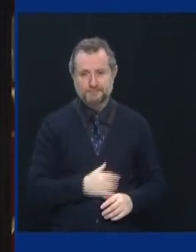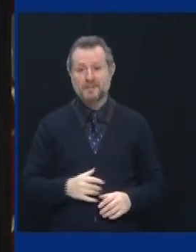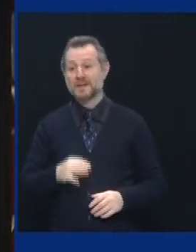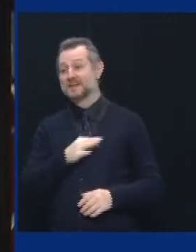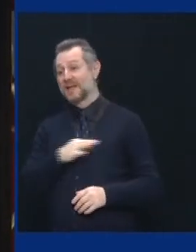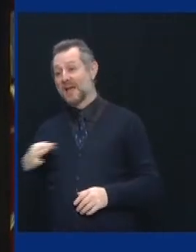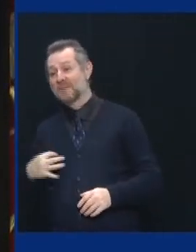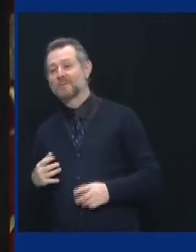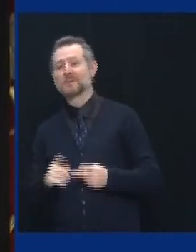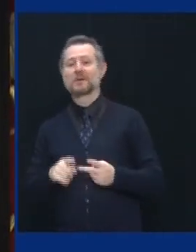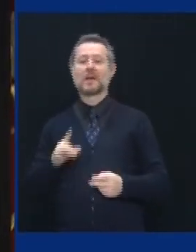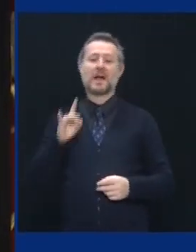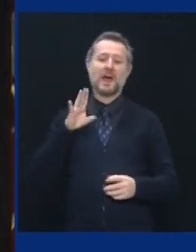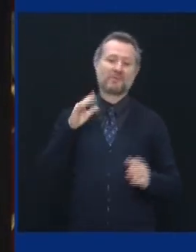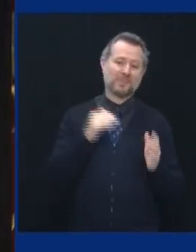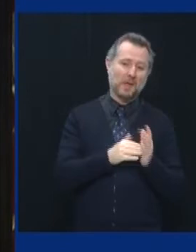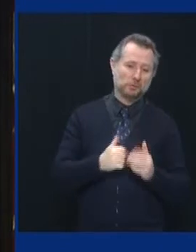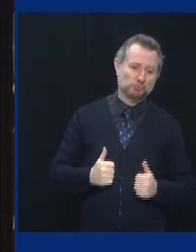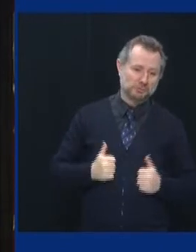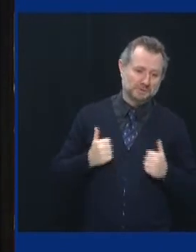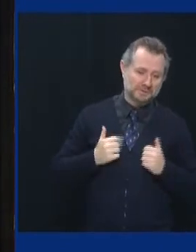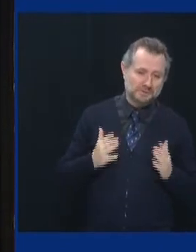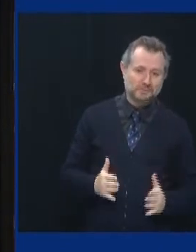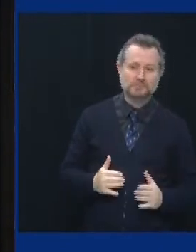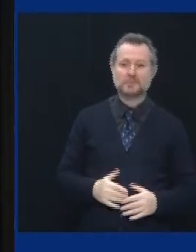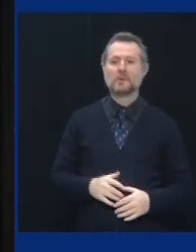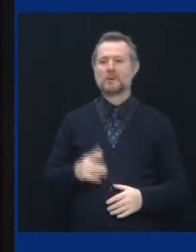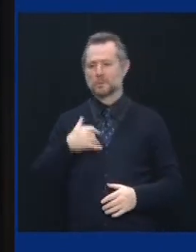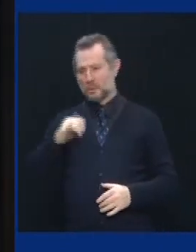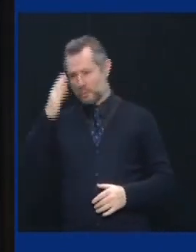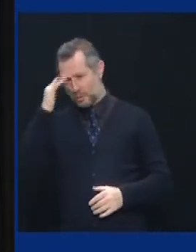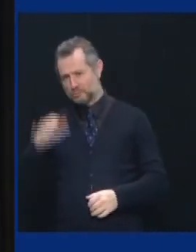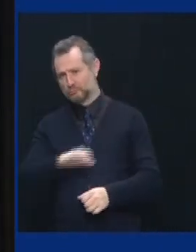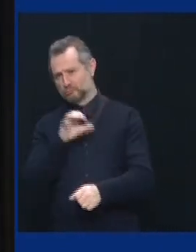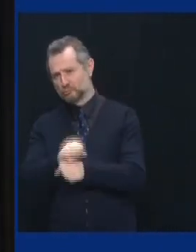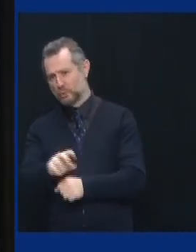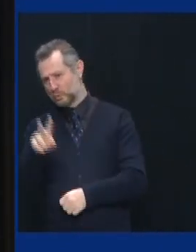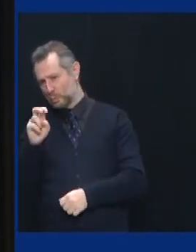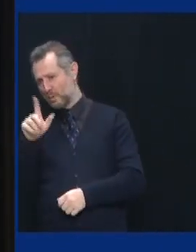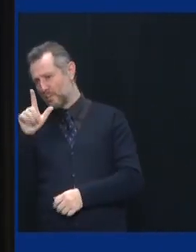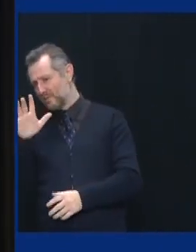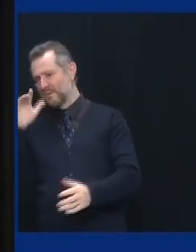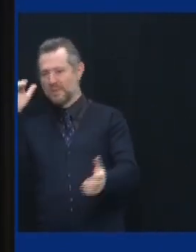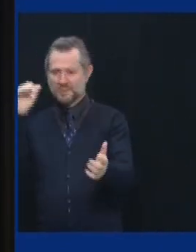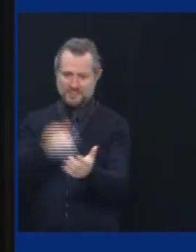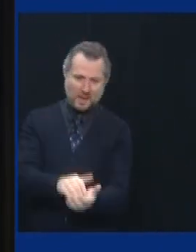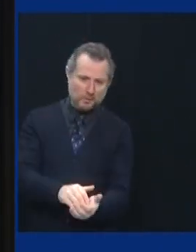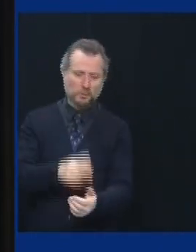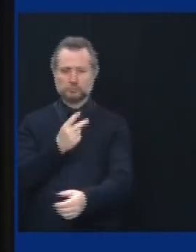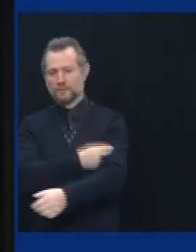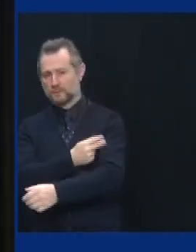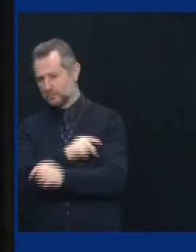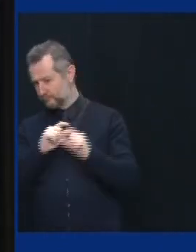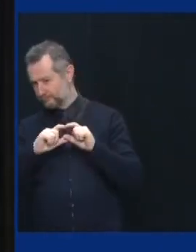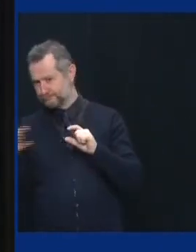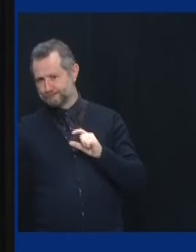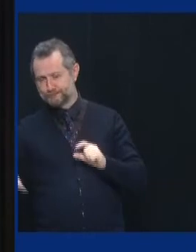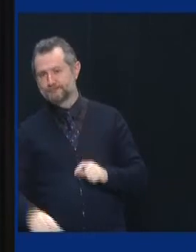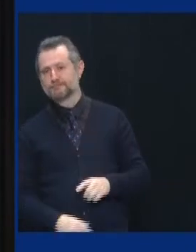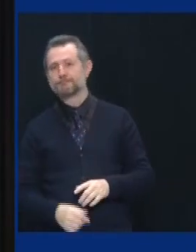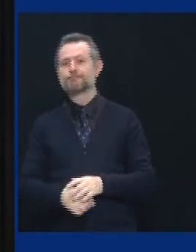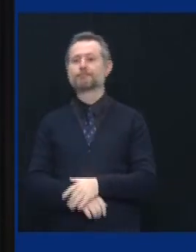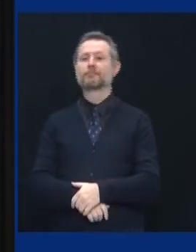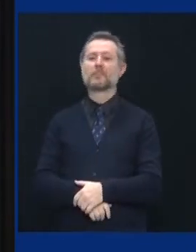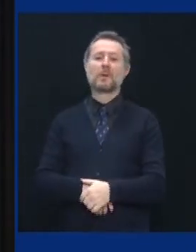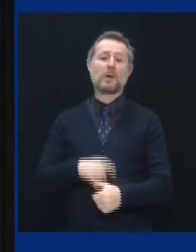approximately 85,000 residents. So that's why 225,000 doses were reserved for this program. Now that the program consists of 3